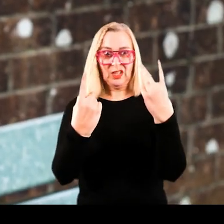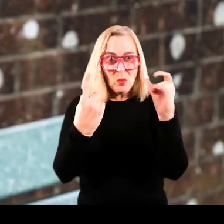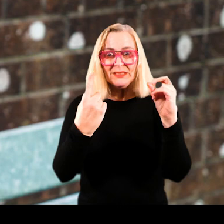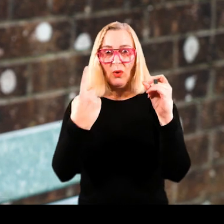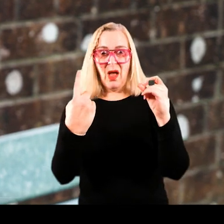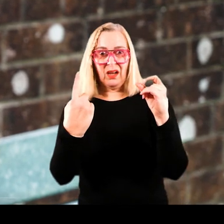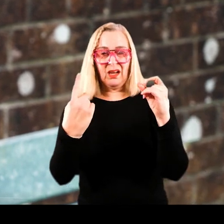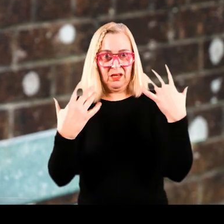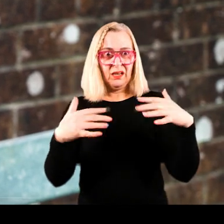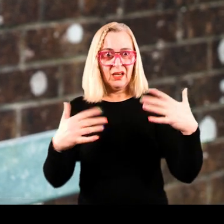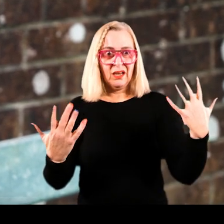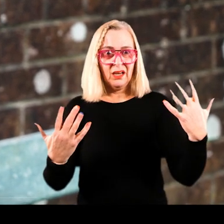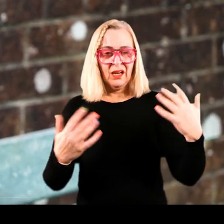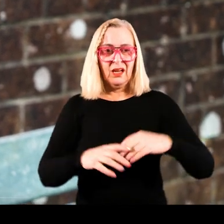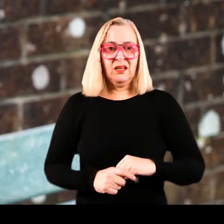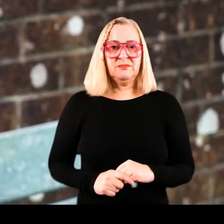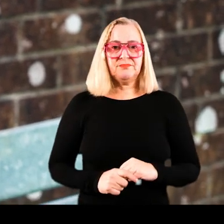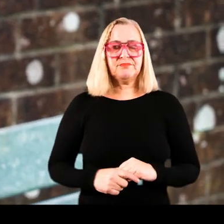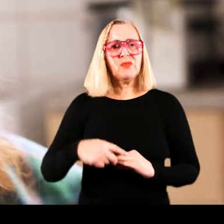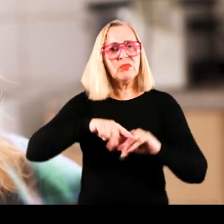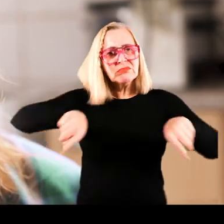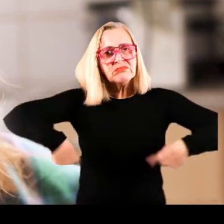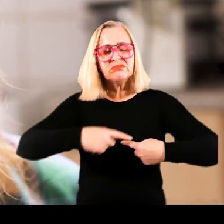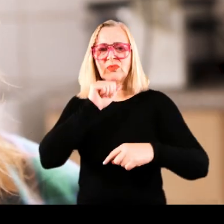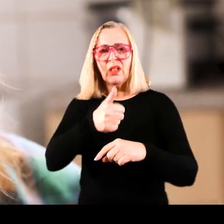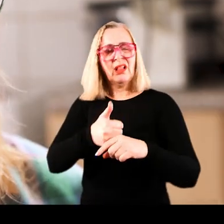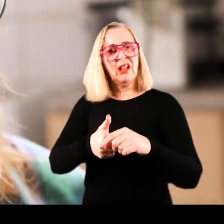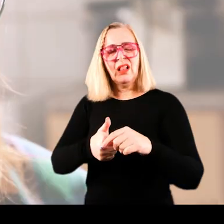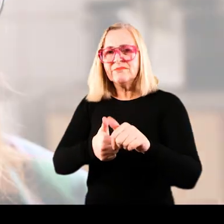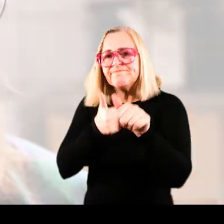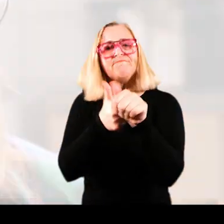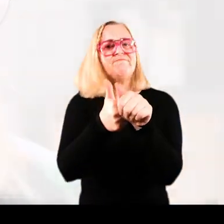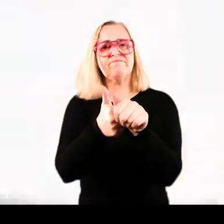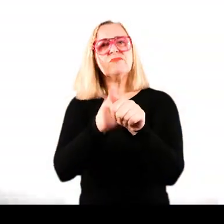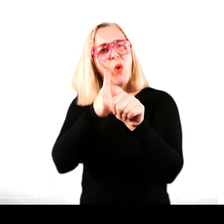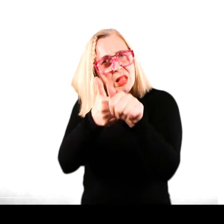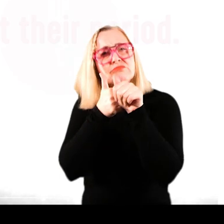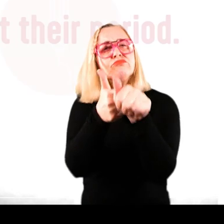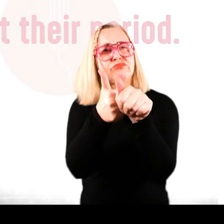out there. We will hold you up. We will help you.